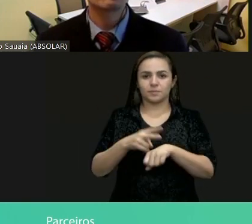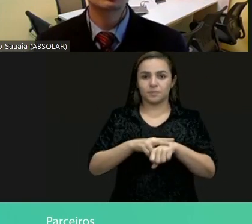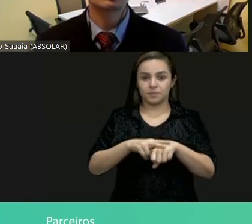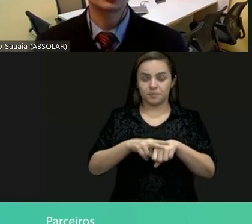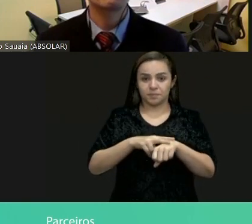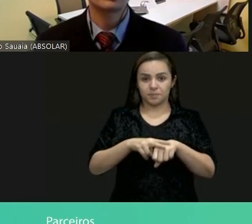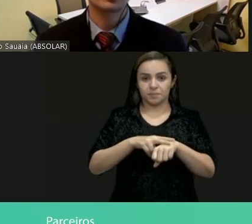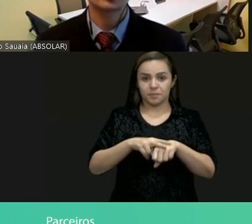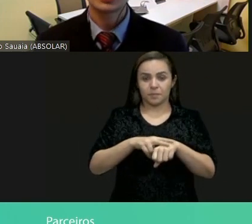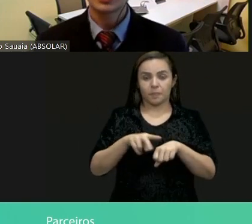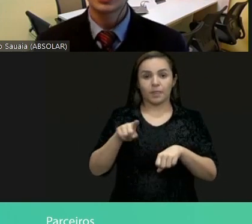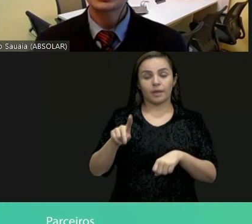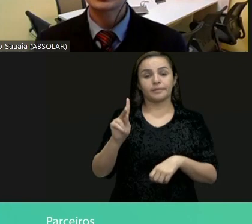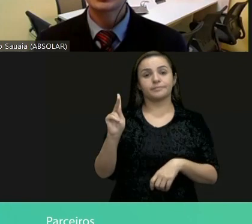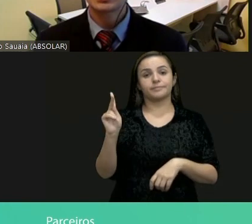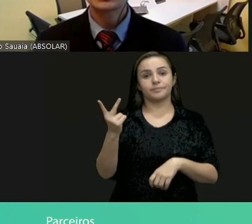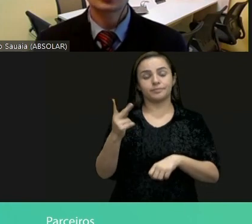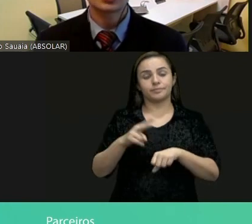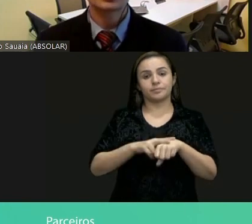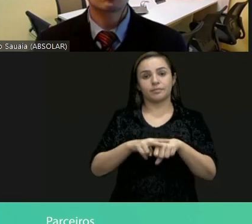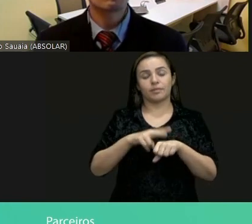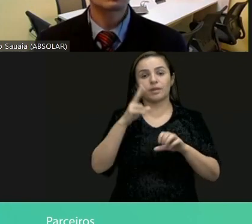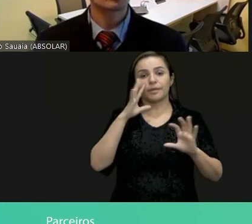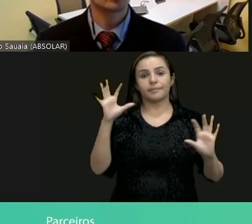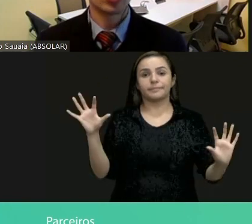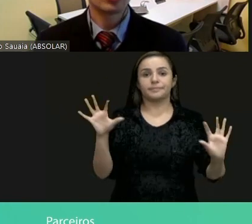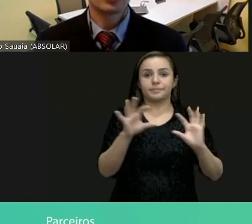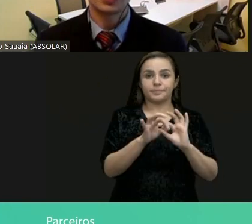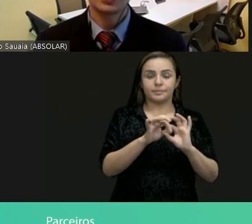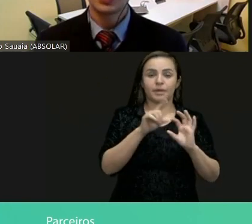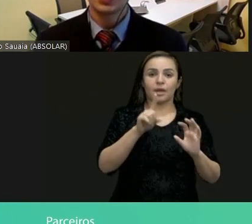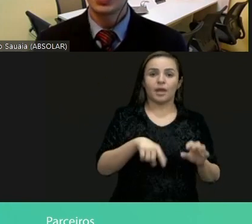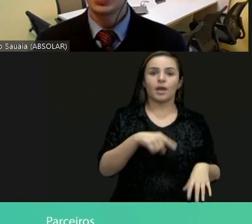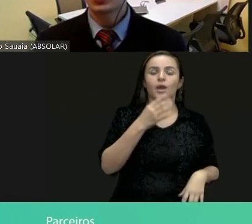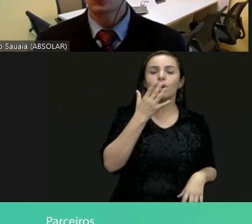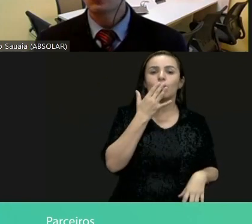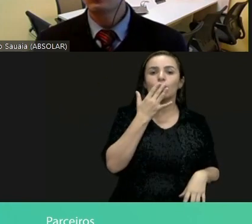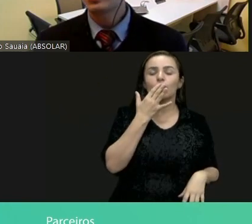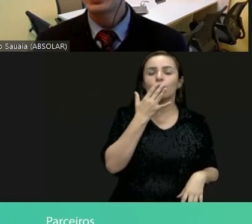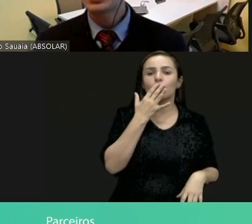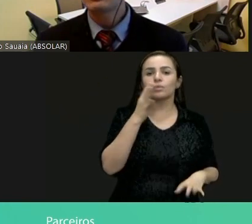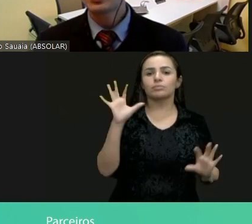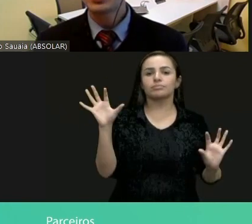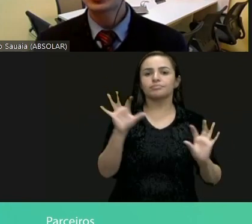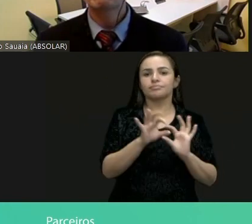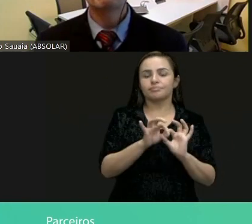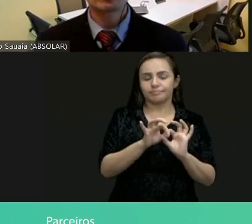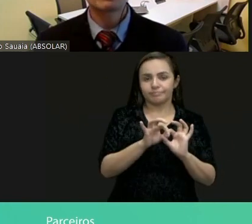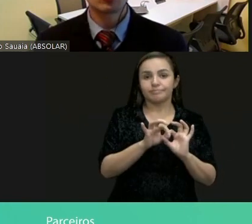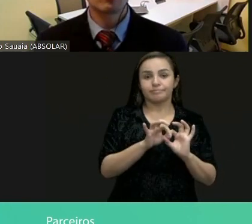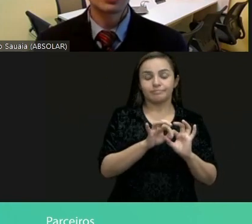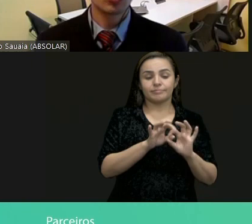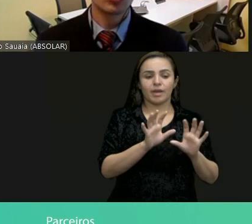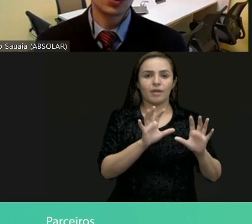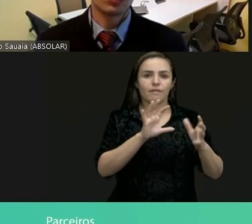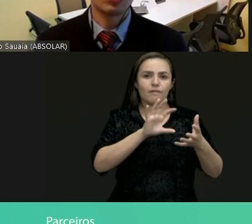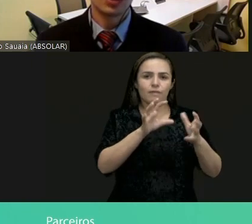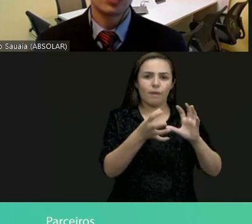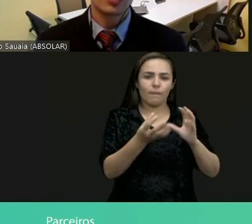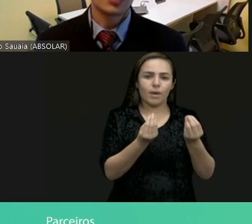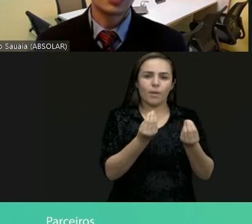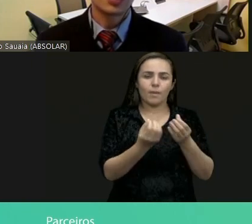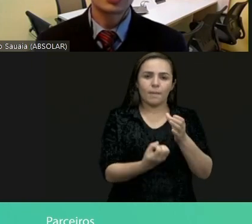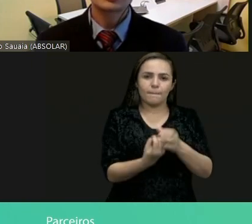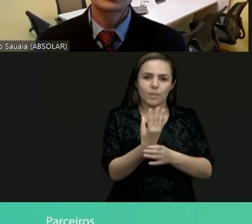hydrogen. So classification of green hydrogen and the color, so the way that